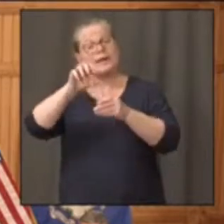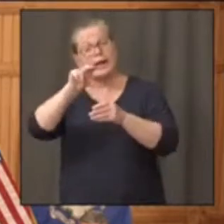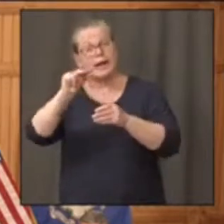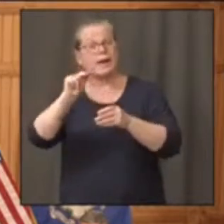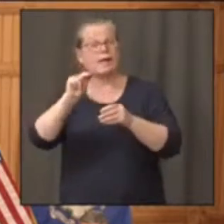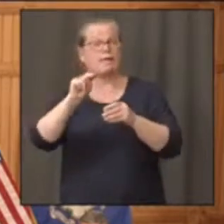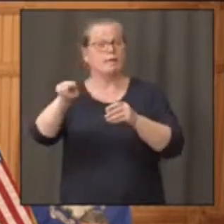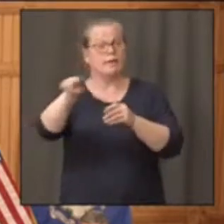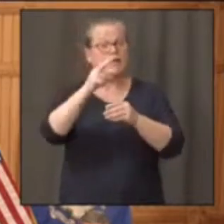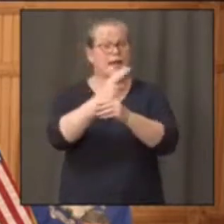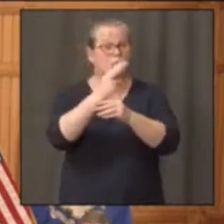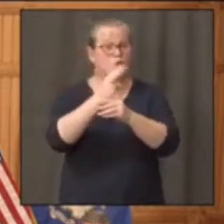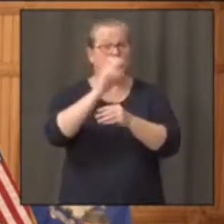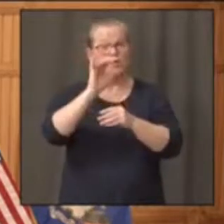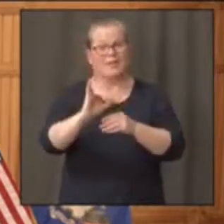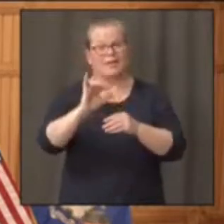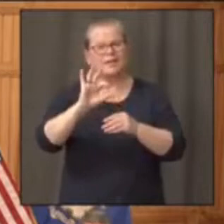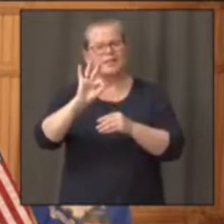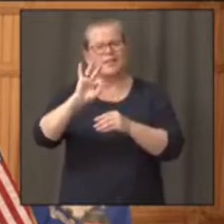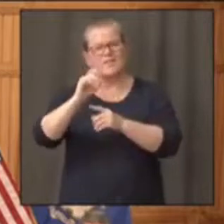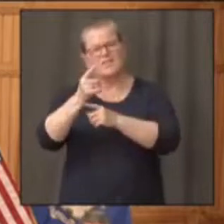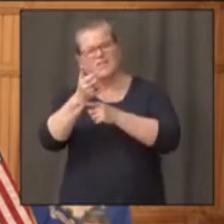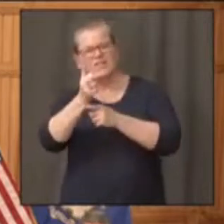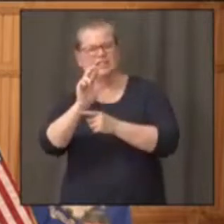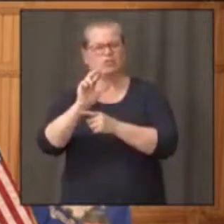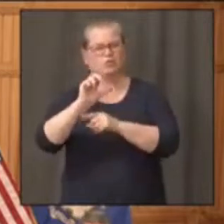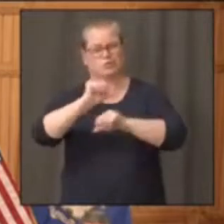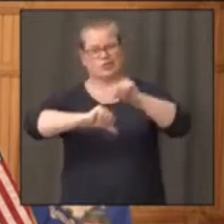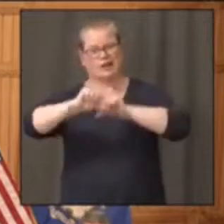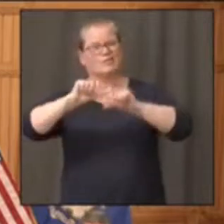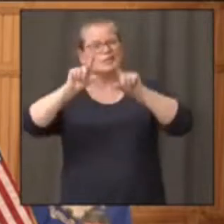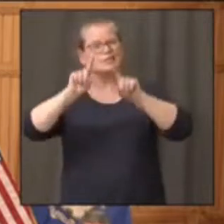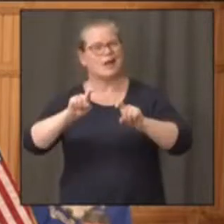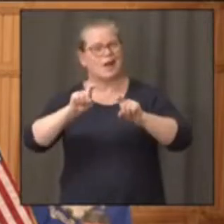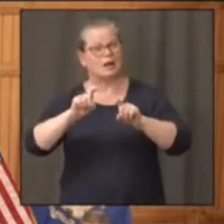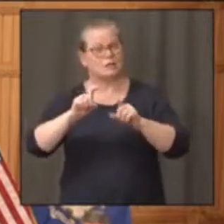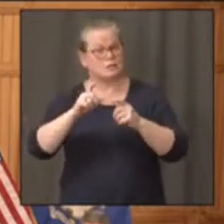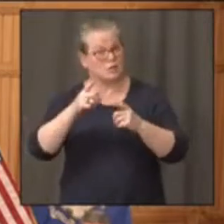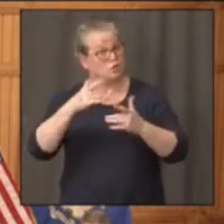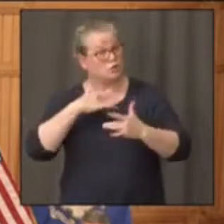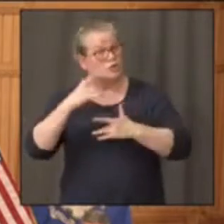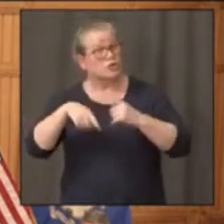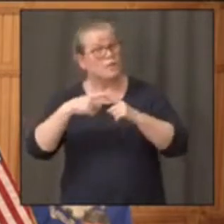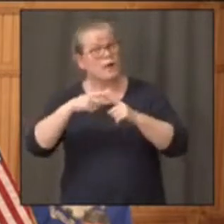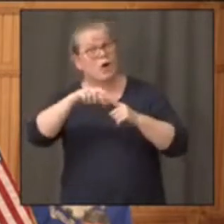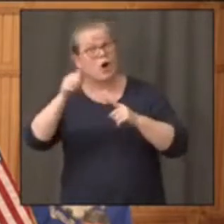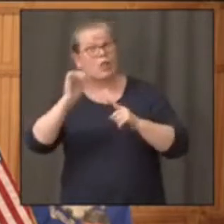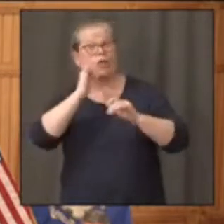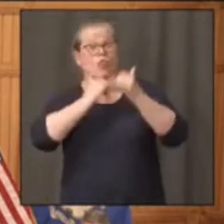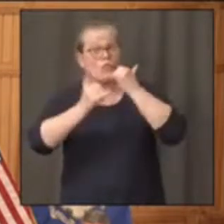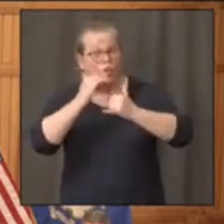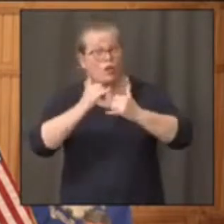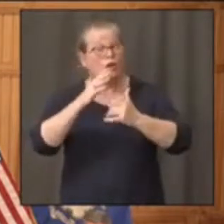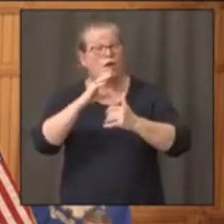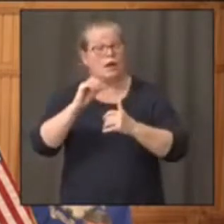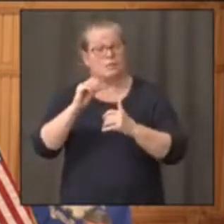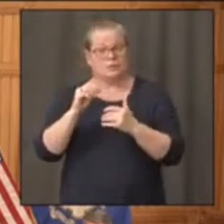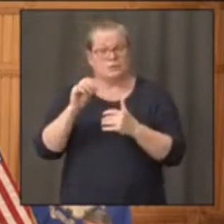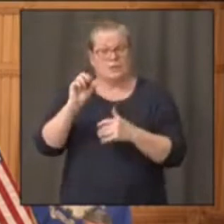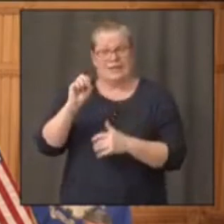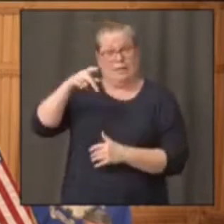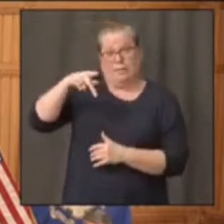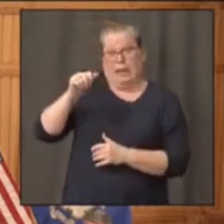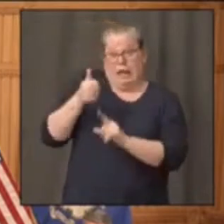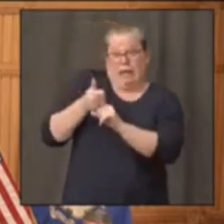Thermo Fisher Scientific test, and even the DPH isn't certain how many